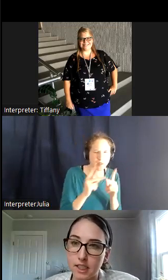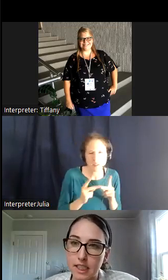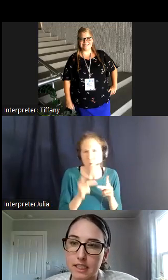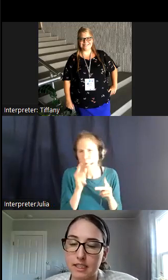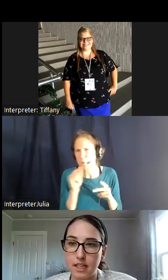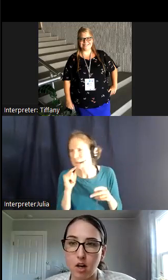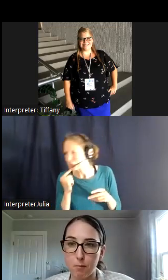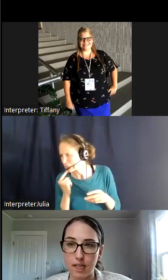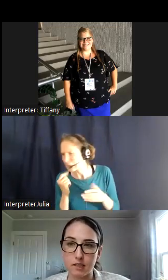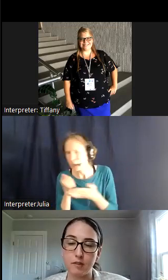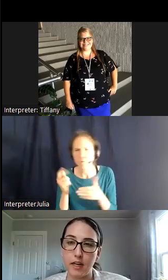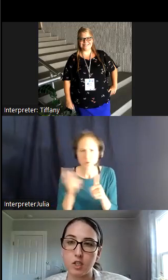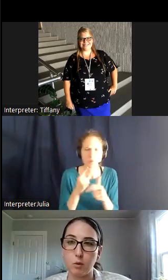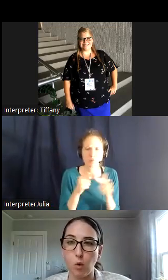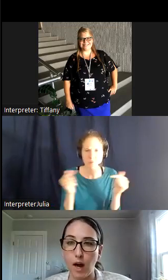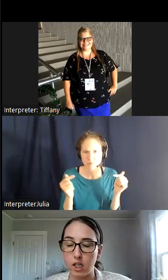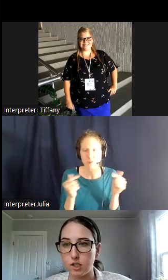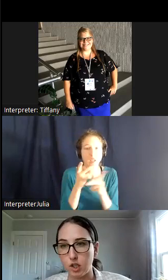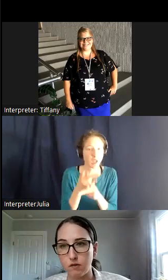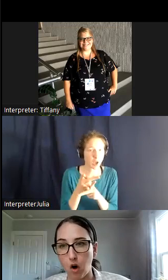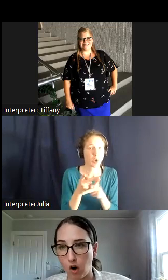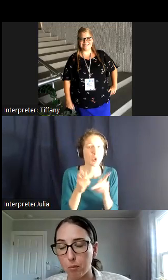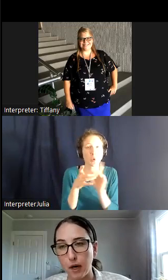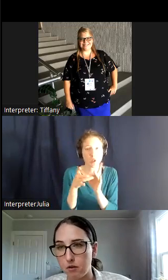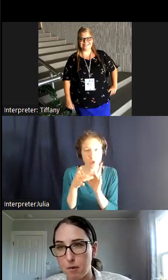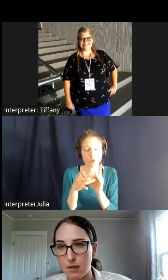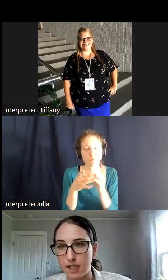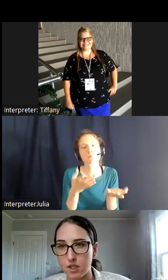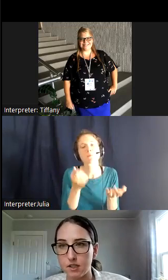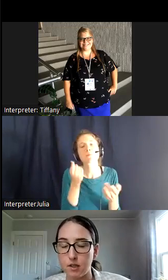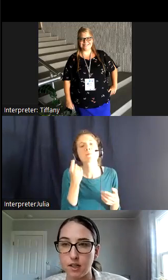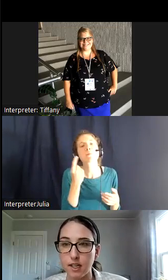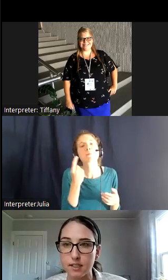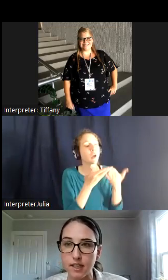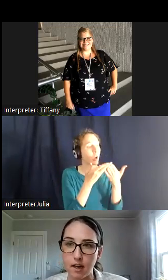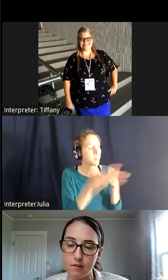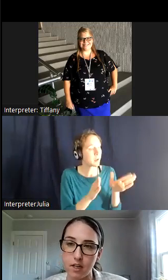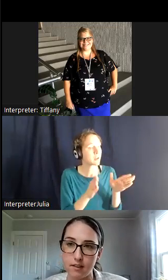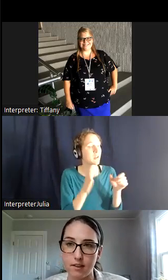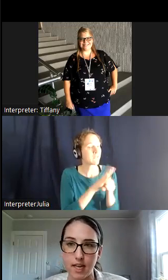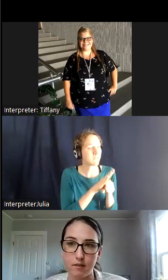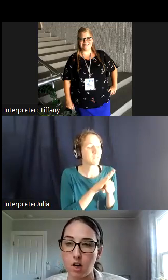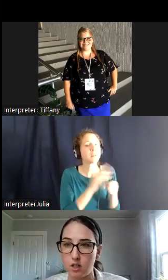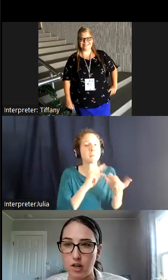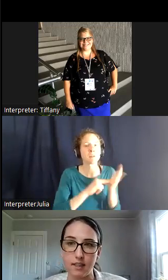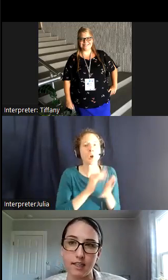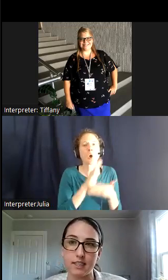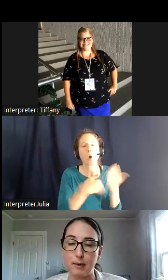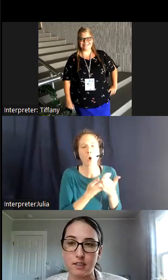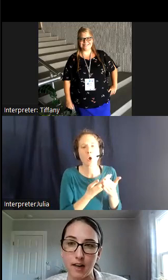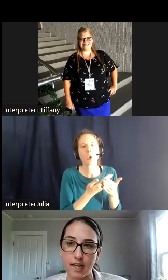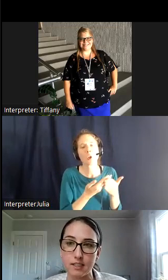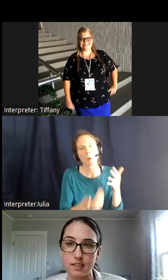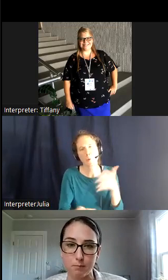major differences is that comprehensive providers are required to serve all priority populations. So there isn't that caveat that they have a contract that